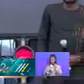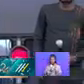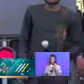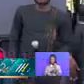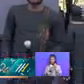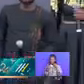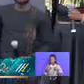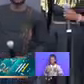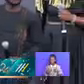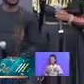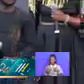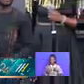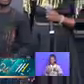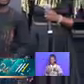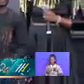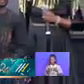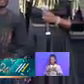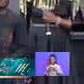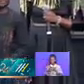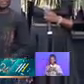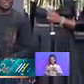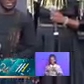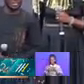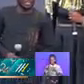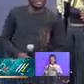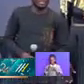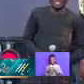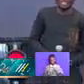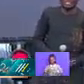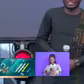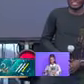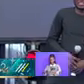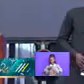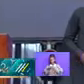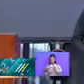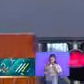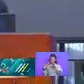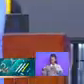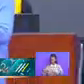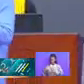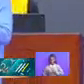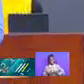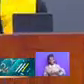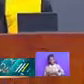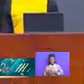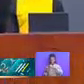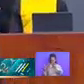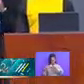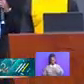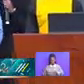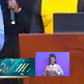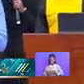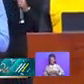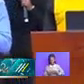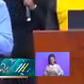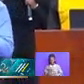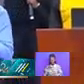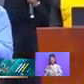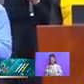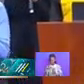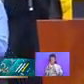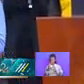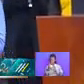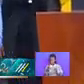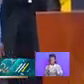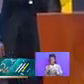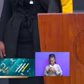pregnancy you have it was even overdue but you lost the baby you lost the baby if you are